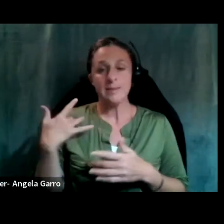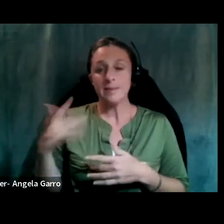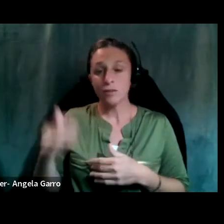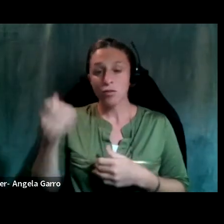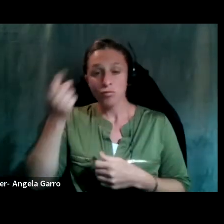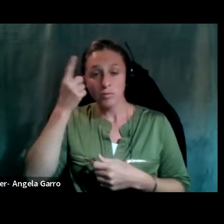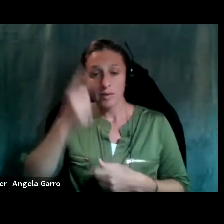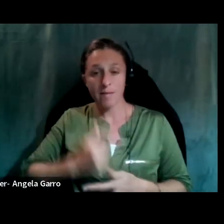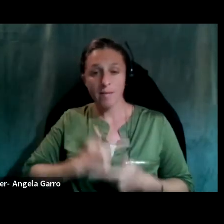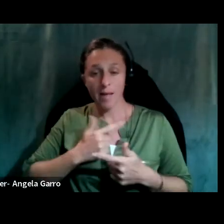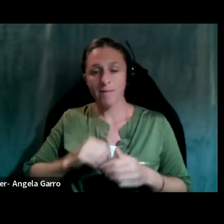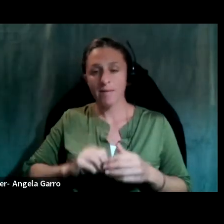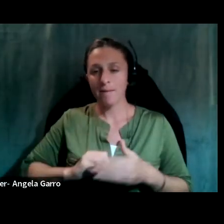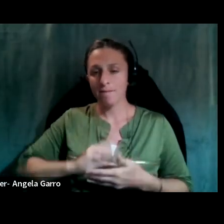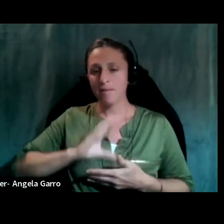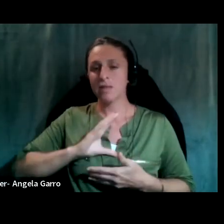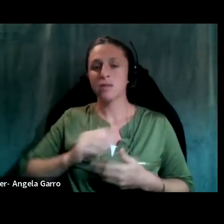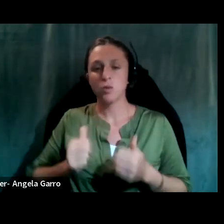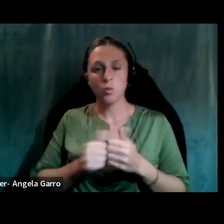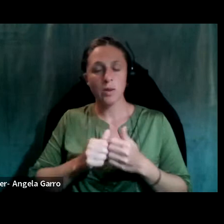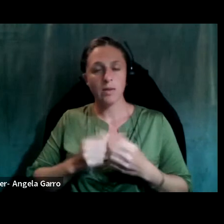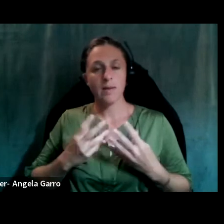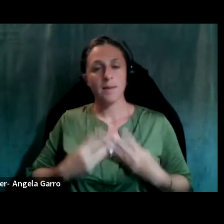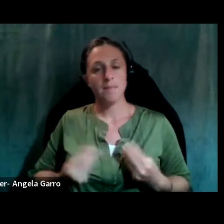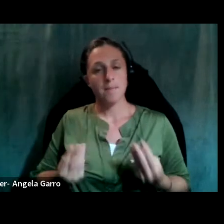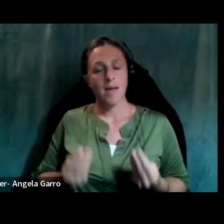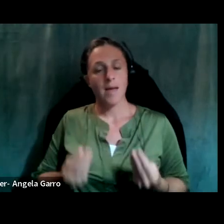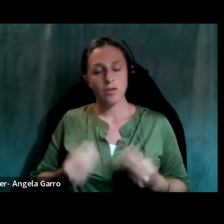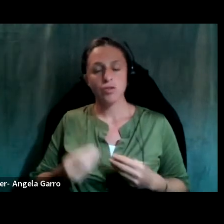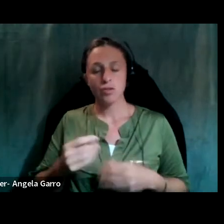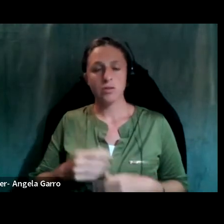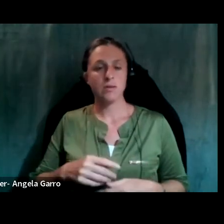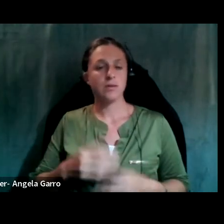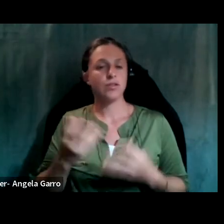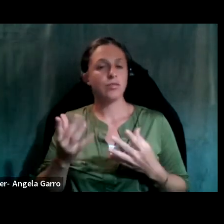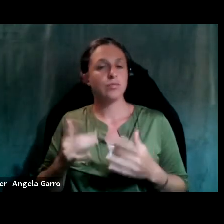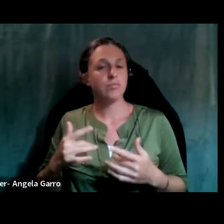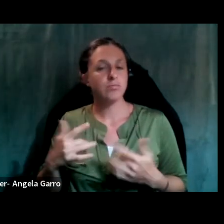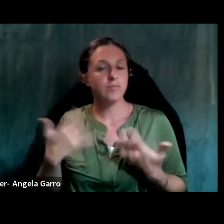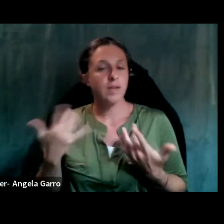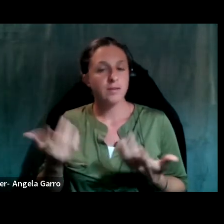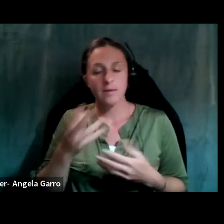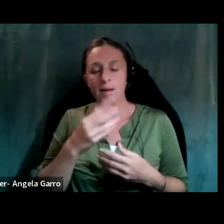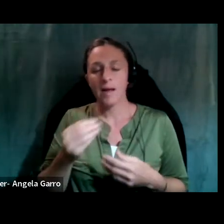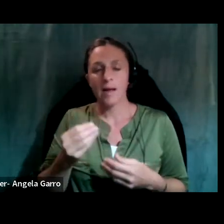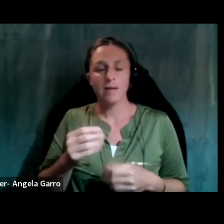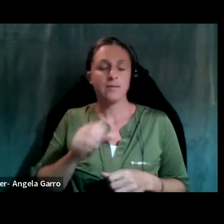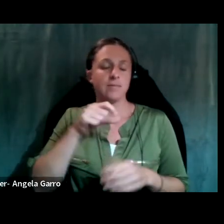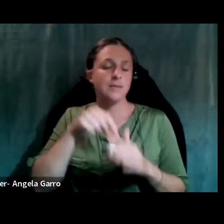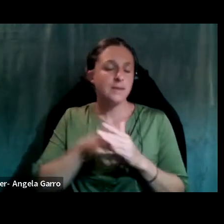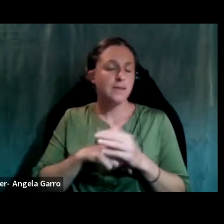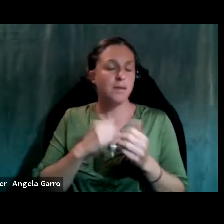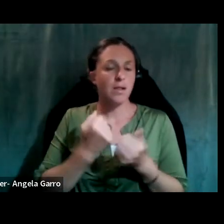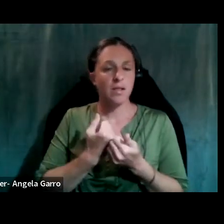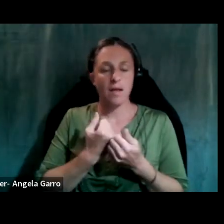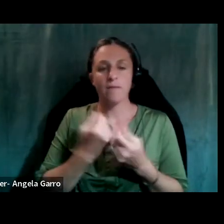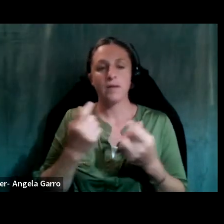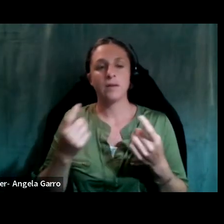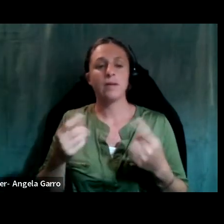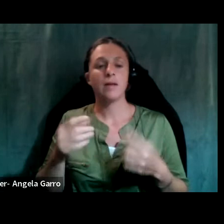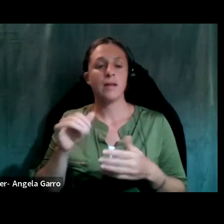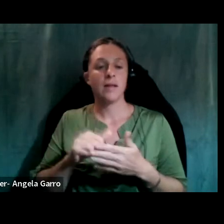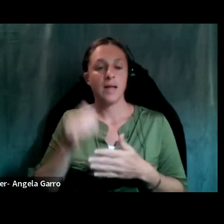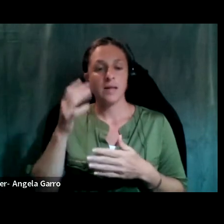that fills them with compassion, gentleness, and a deep loving concern. Beautiful people do not just happen. That's from Elizabeth